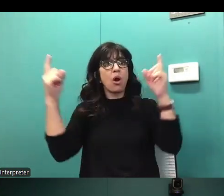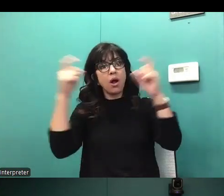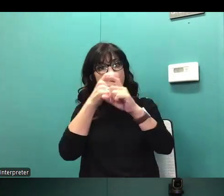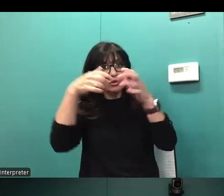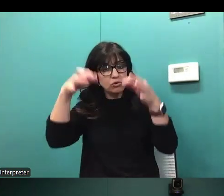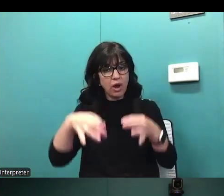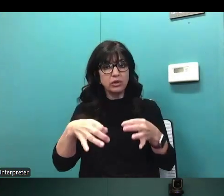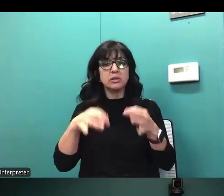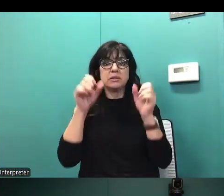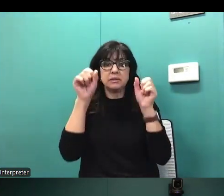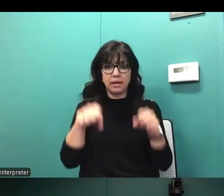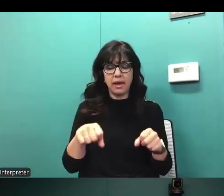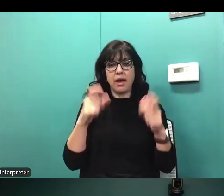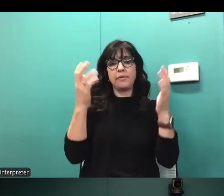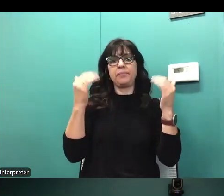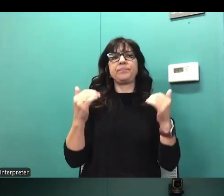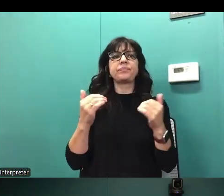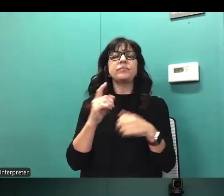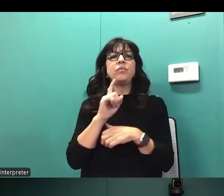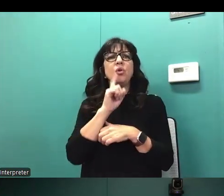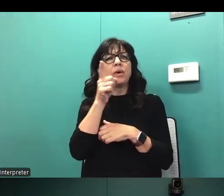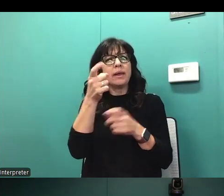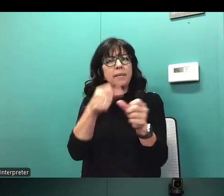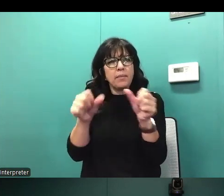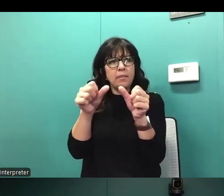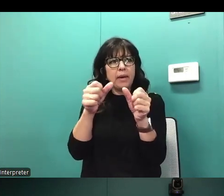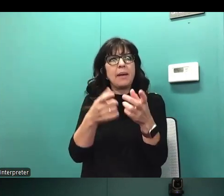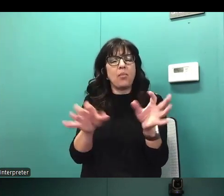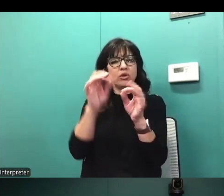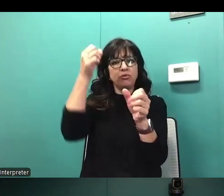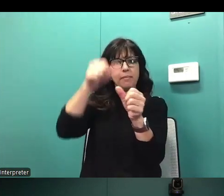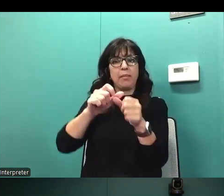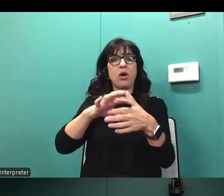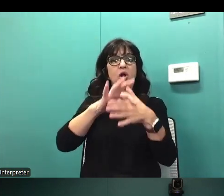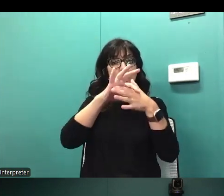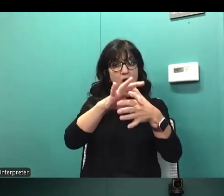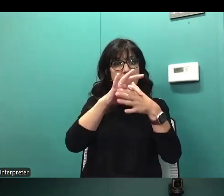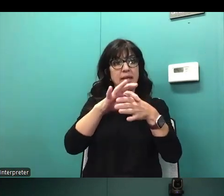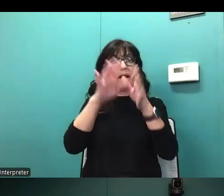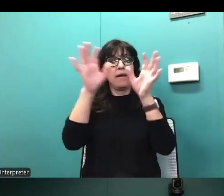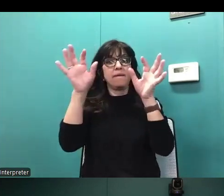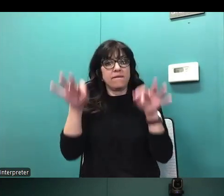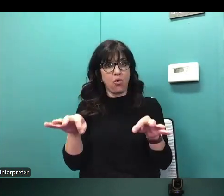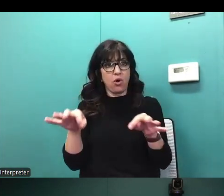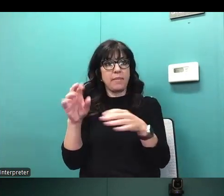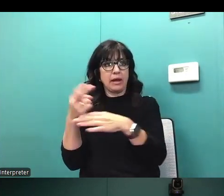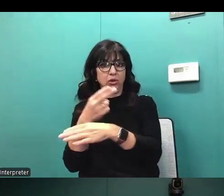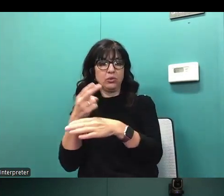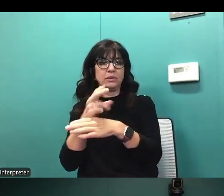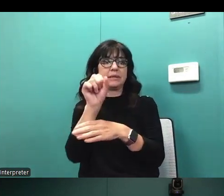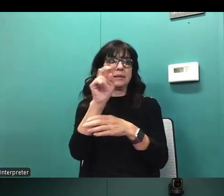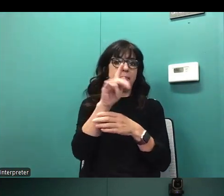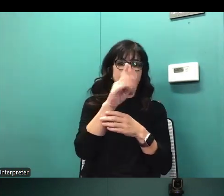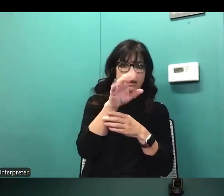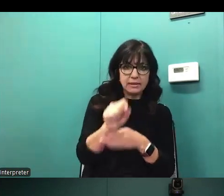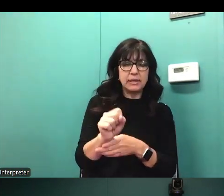directions. So we just really need to remember and understand the content, form, and use. So the semantics, vocabulary, having,